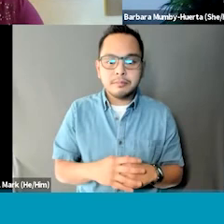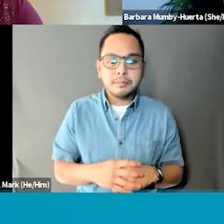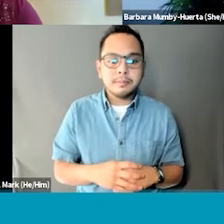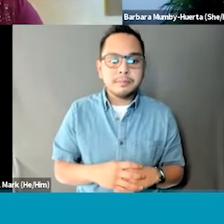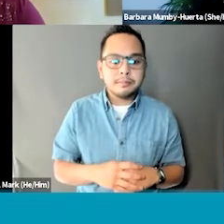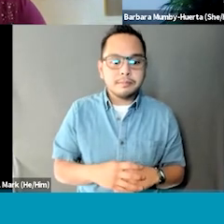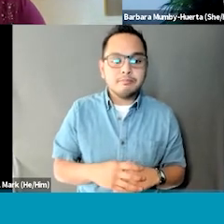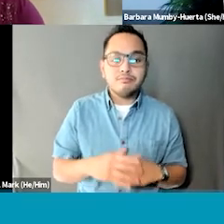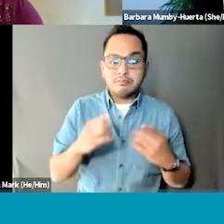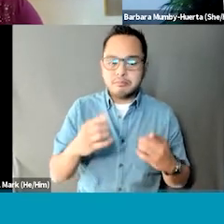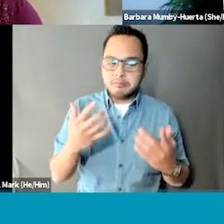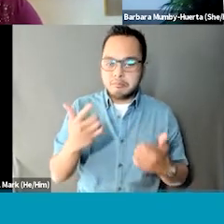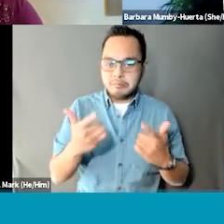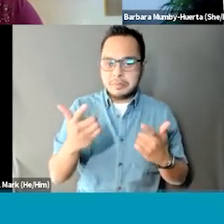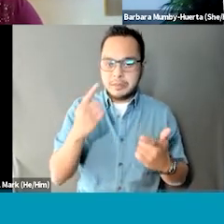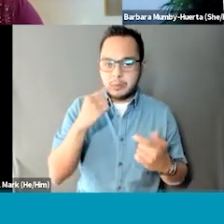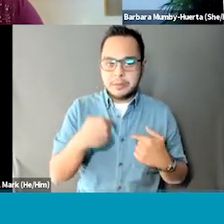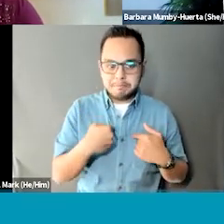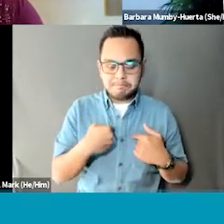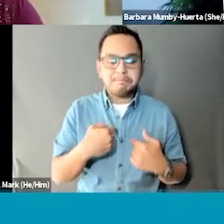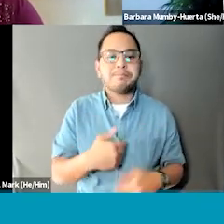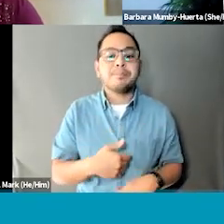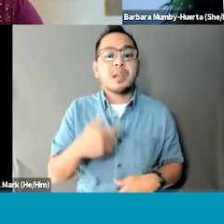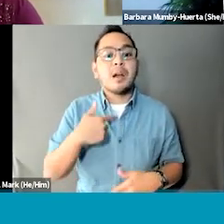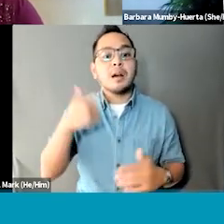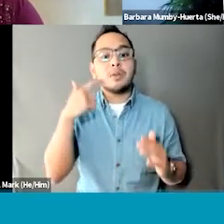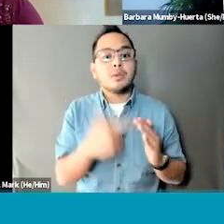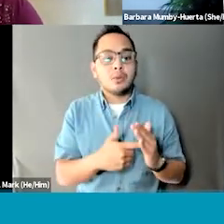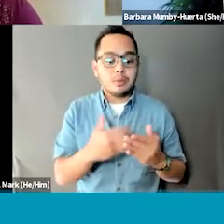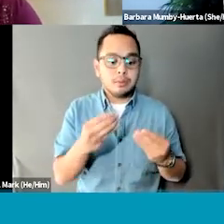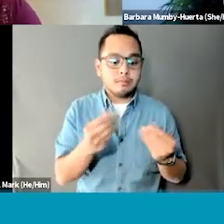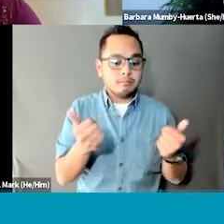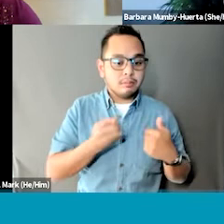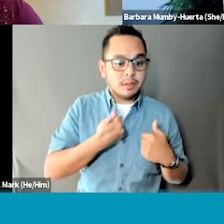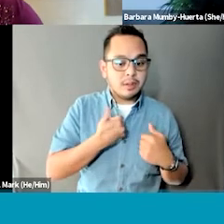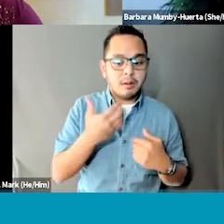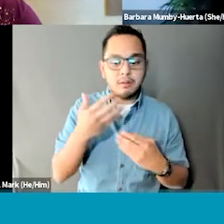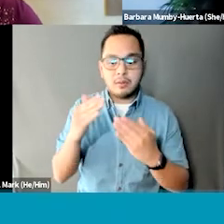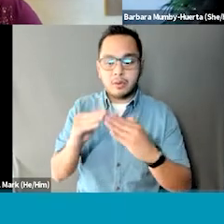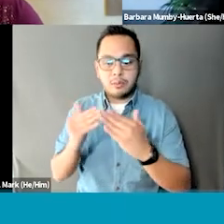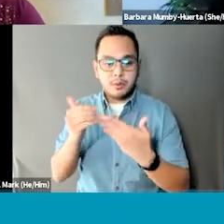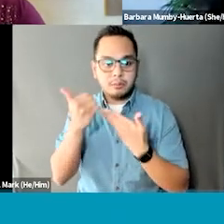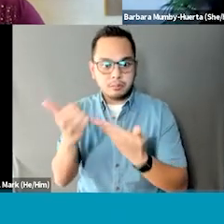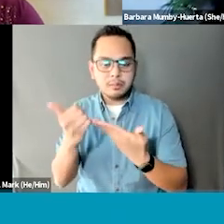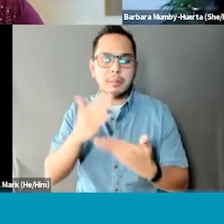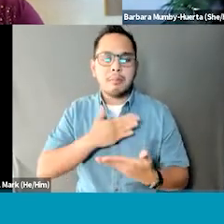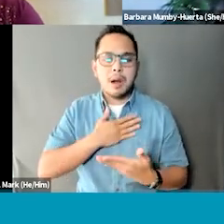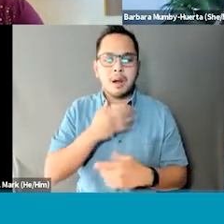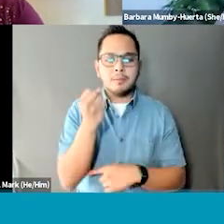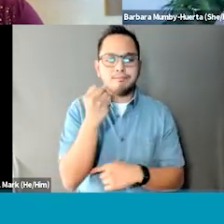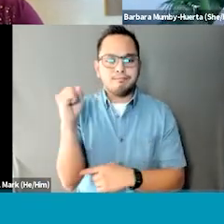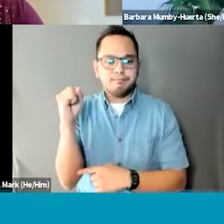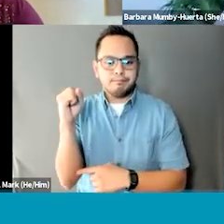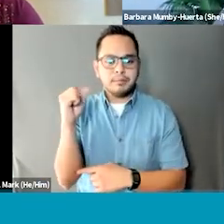this is big for me, that I realize that healing myself and helping community is the way I protest. It's the way I